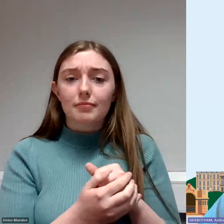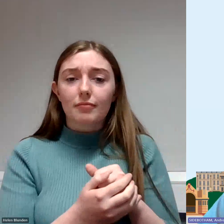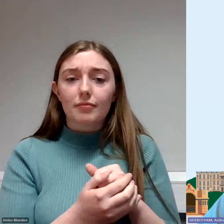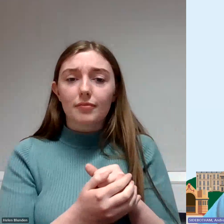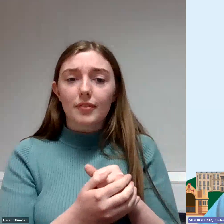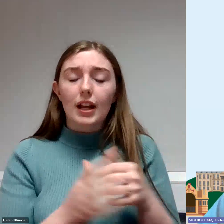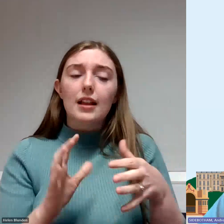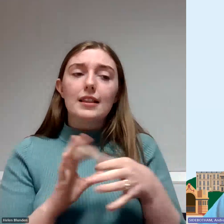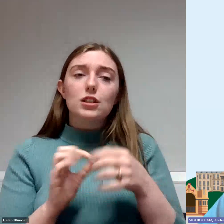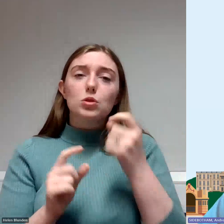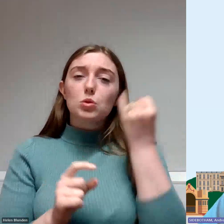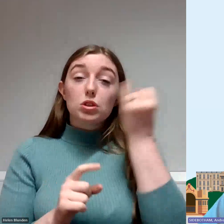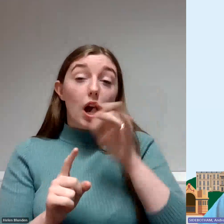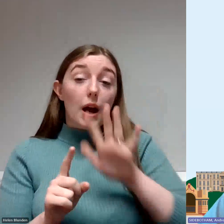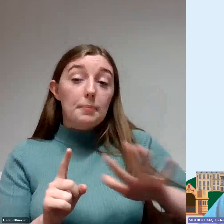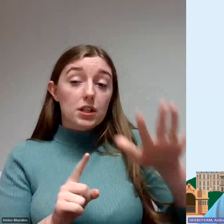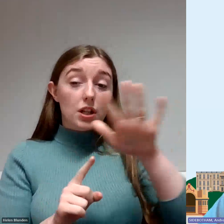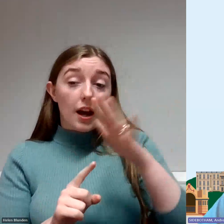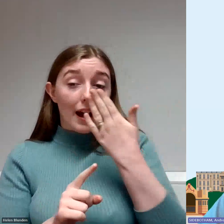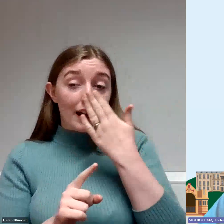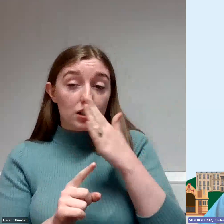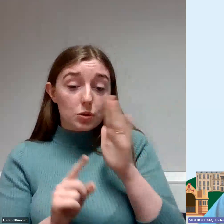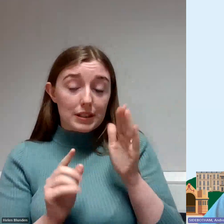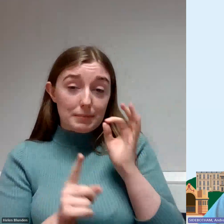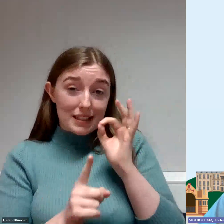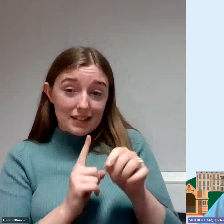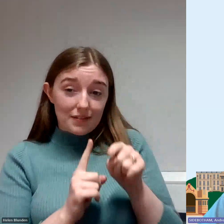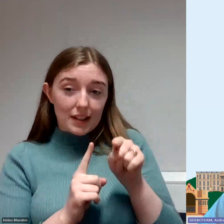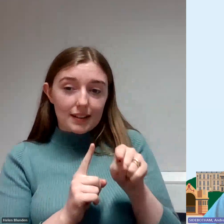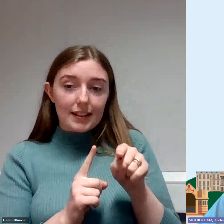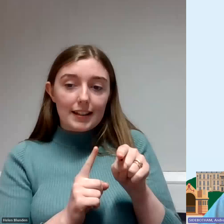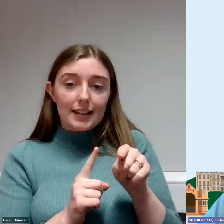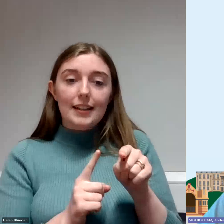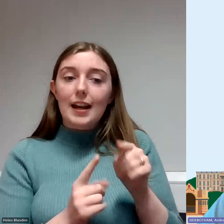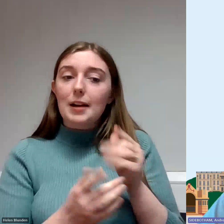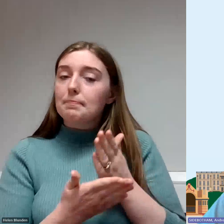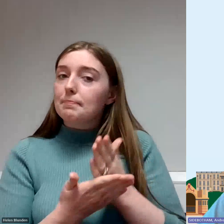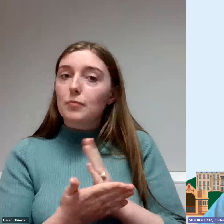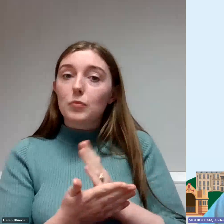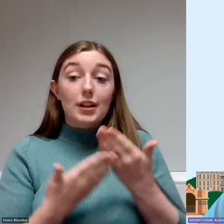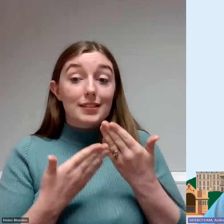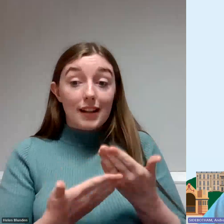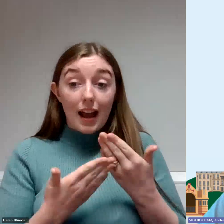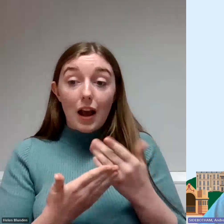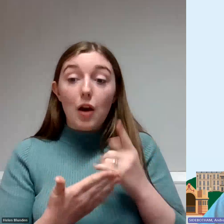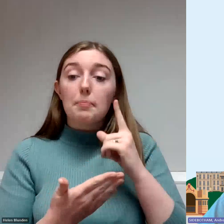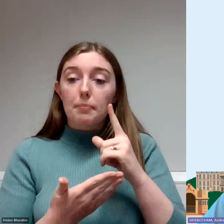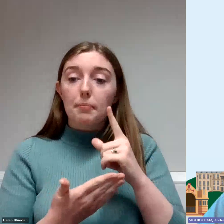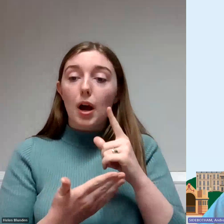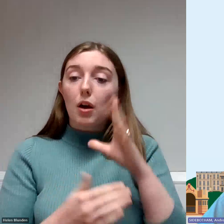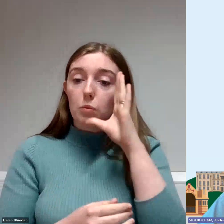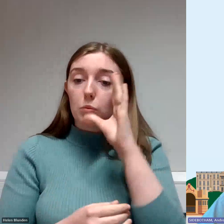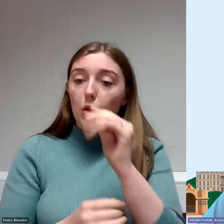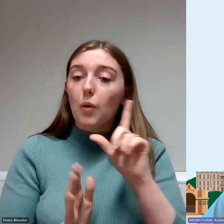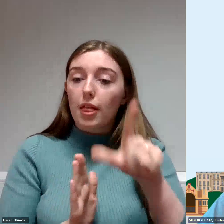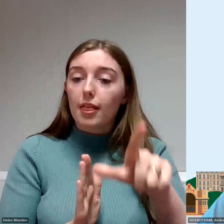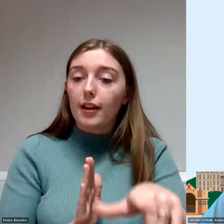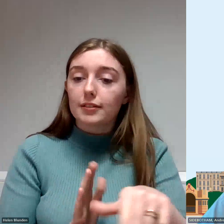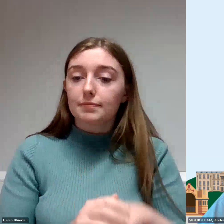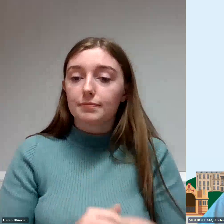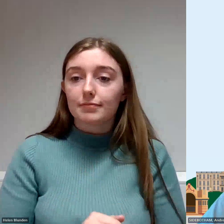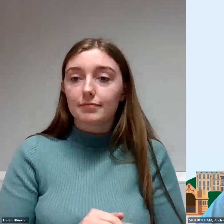things, I'll get back to you with whatever information I can. I'm sorry I can't answer that more comprehensively on the call. Yeah, Pete,